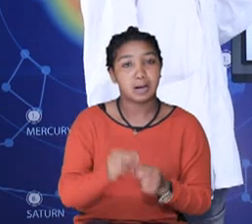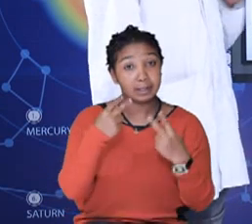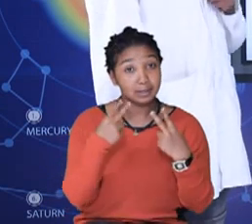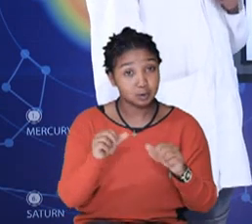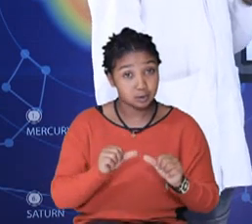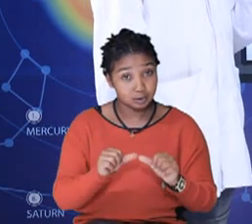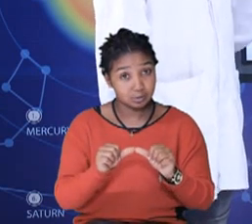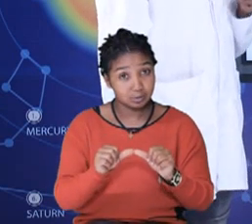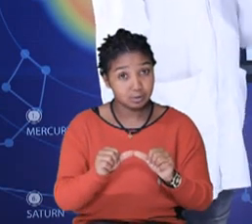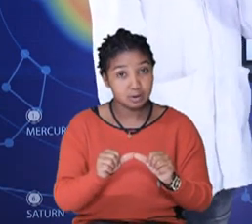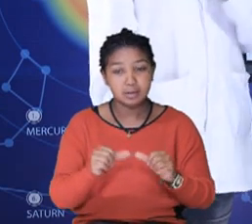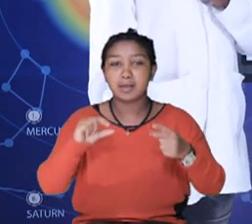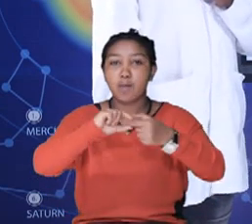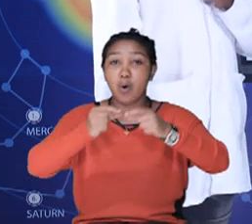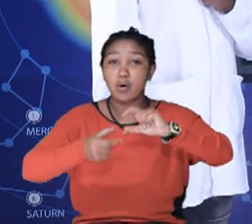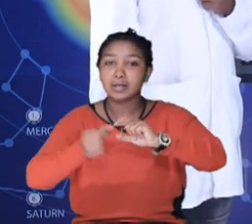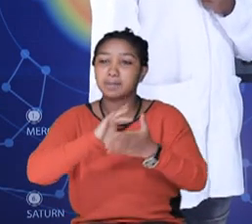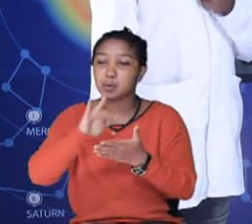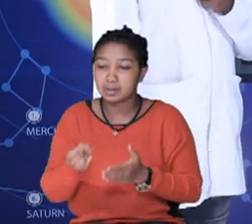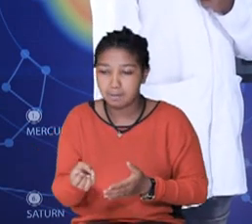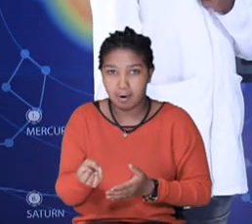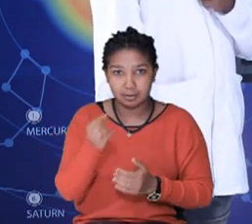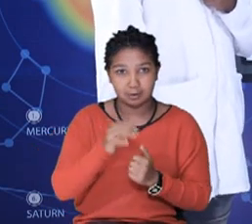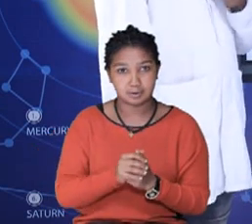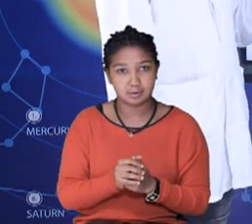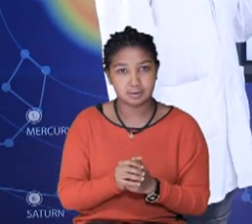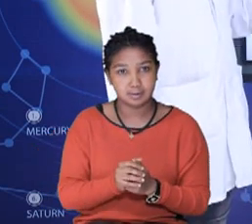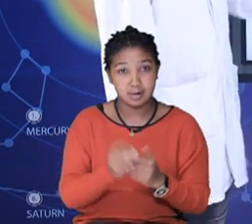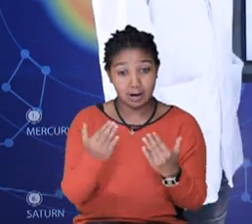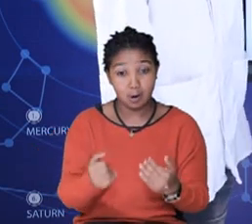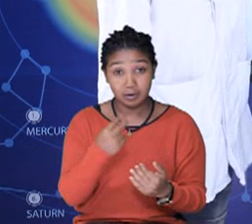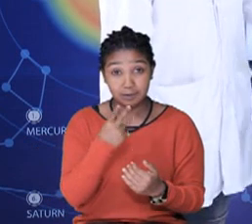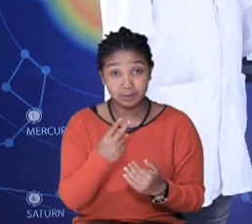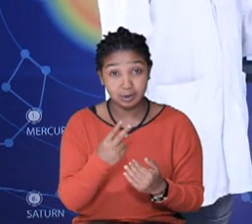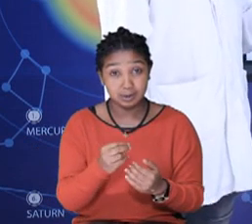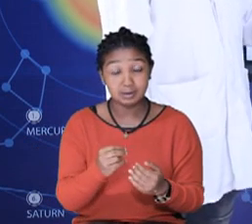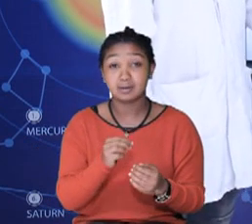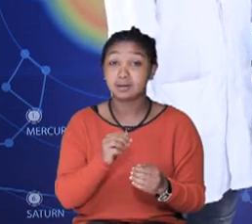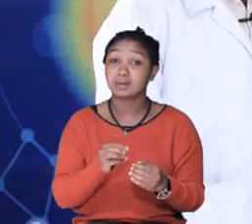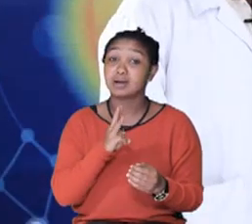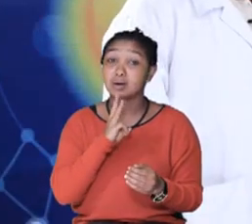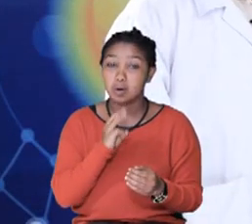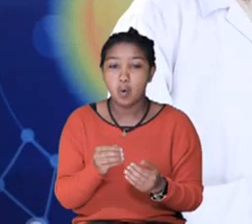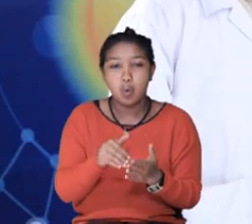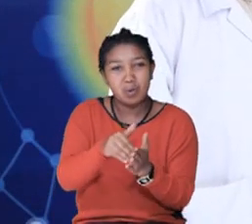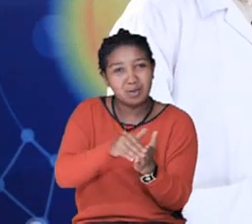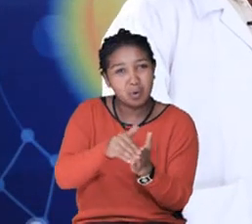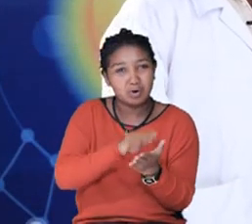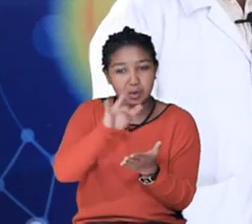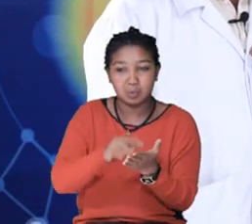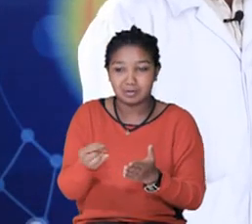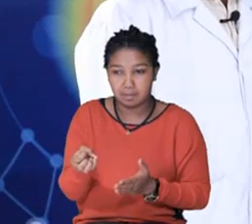let us consider the bonding between the particles. Now, if you take the liquid, weak bond between